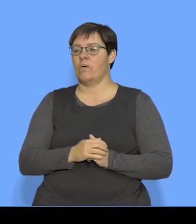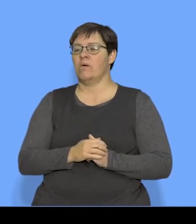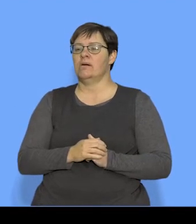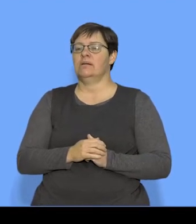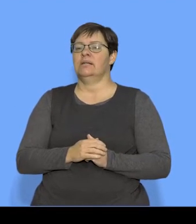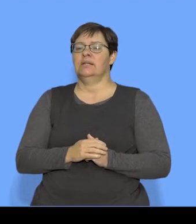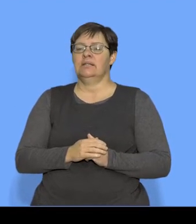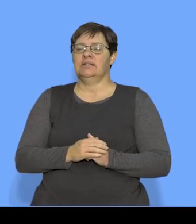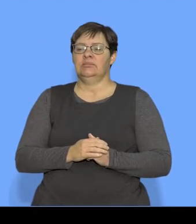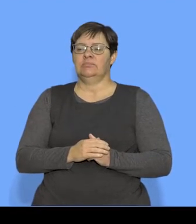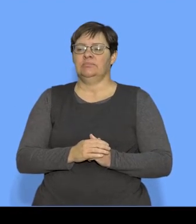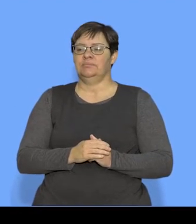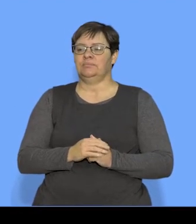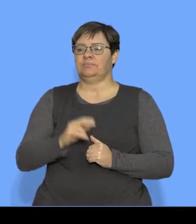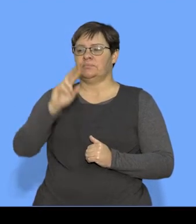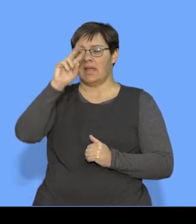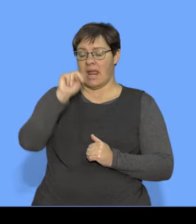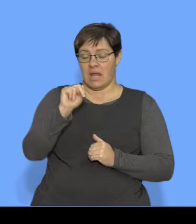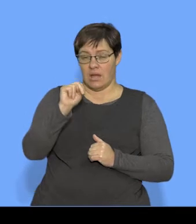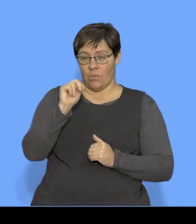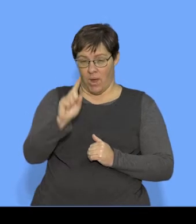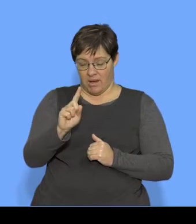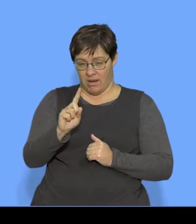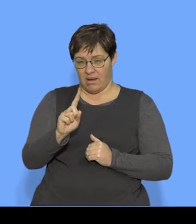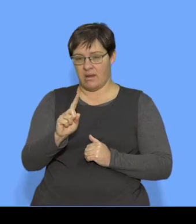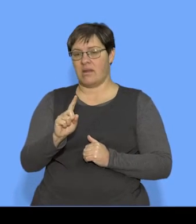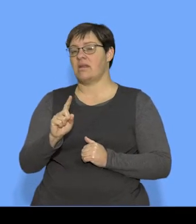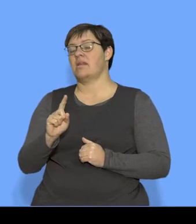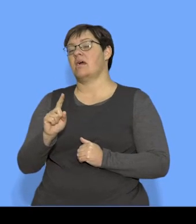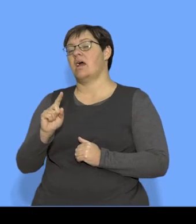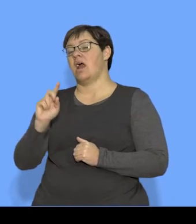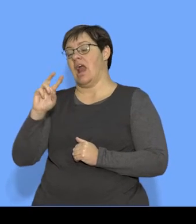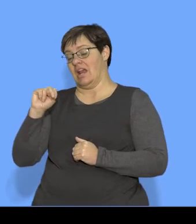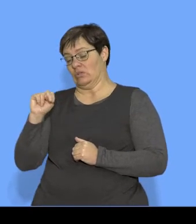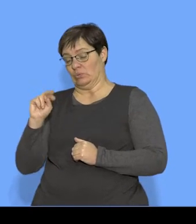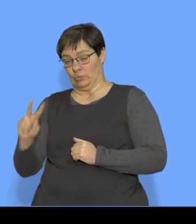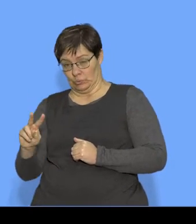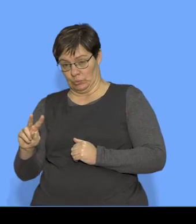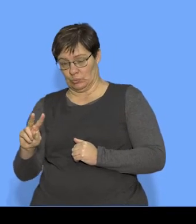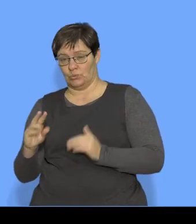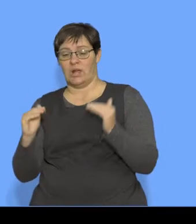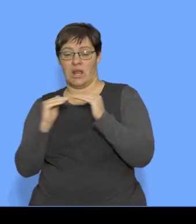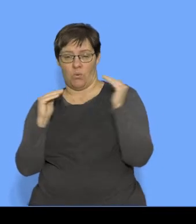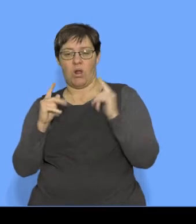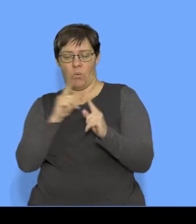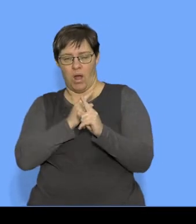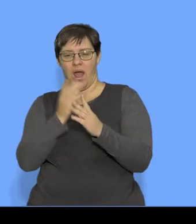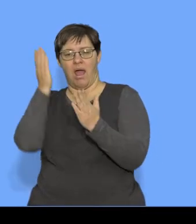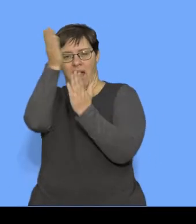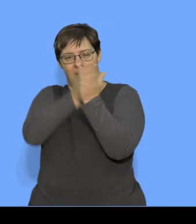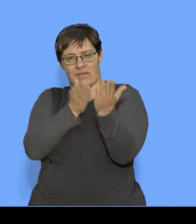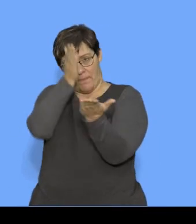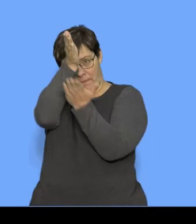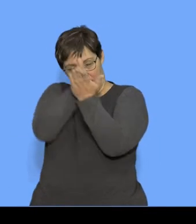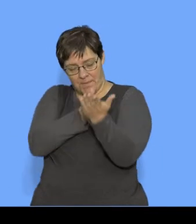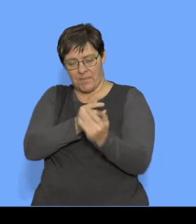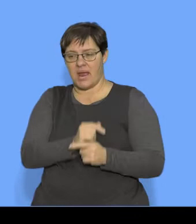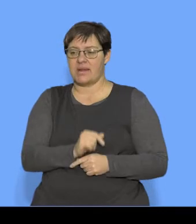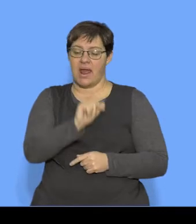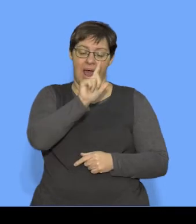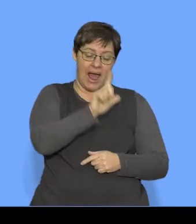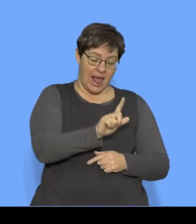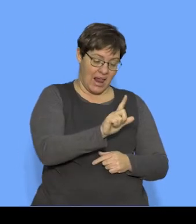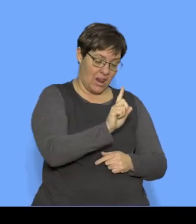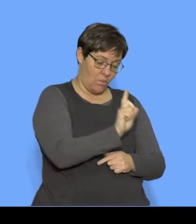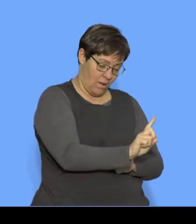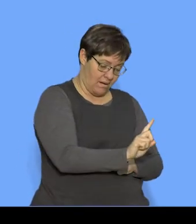bisector making N1 to be equal to N2, right? And also